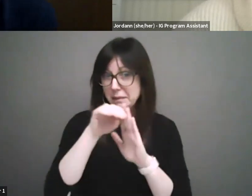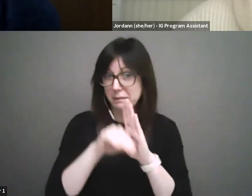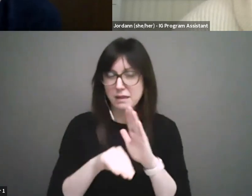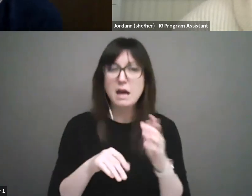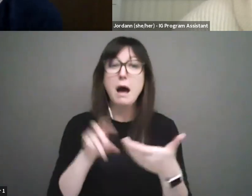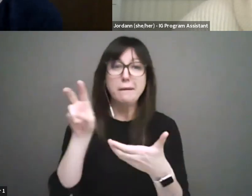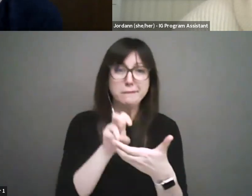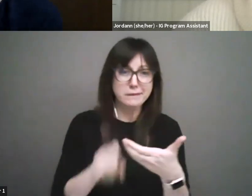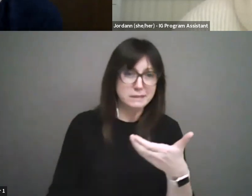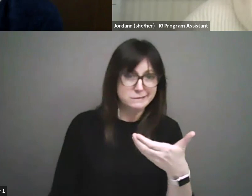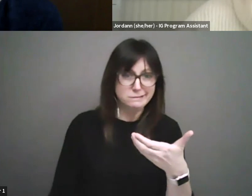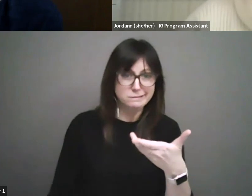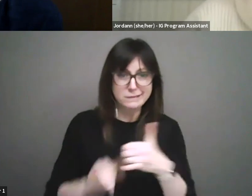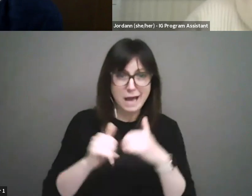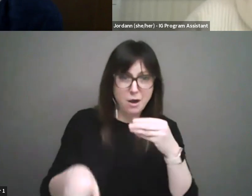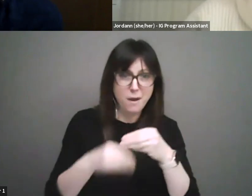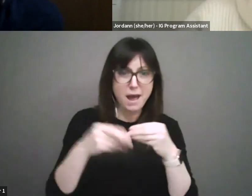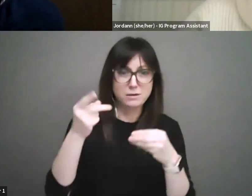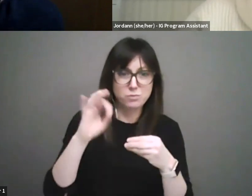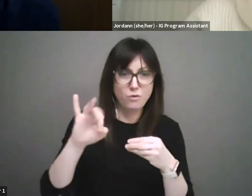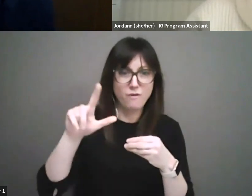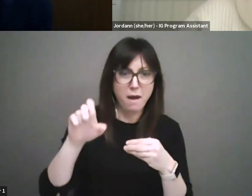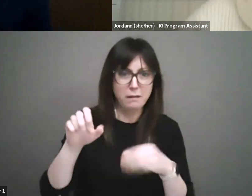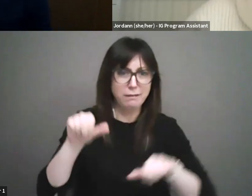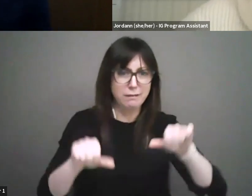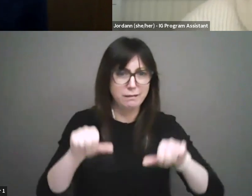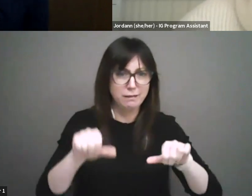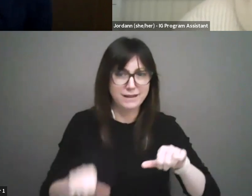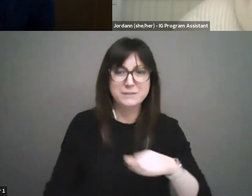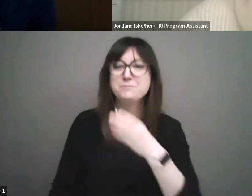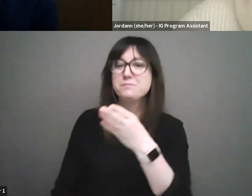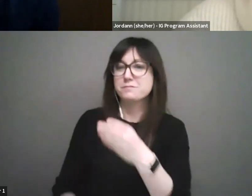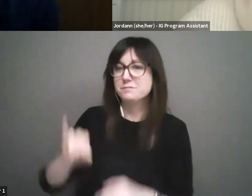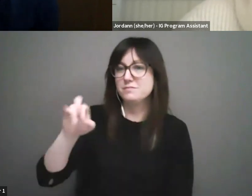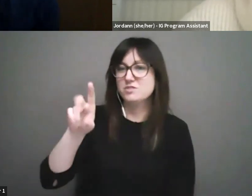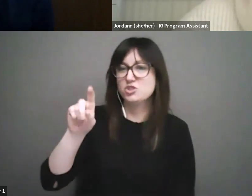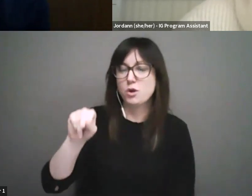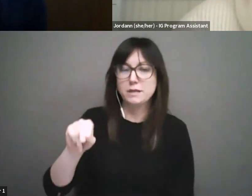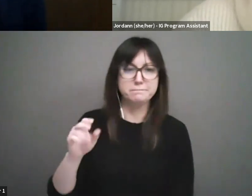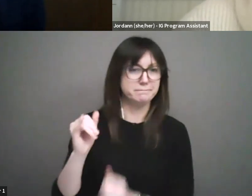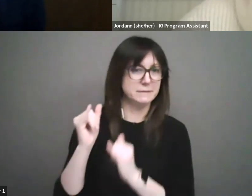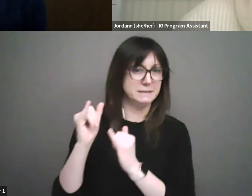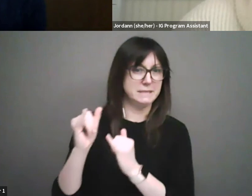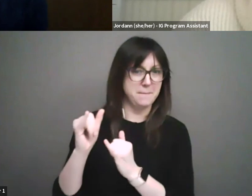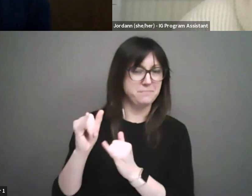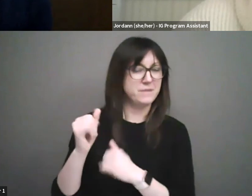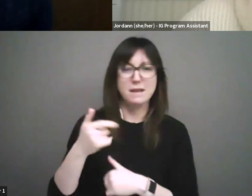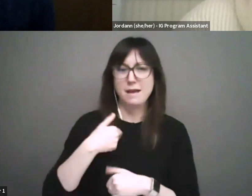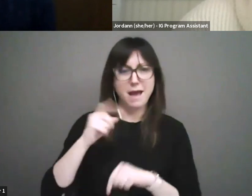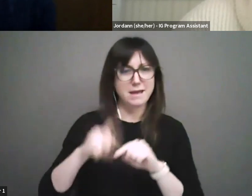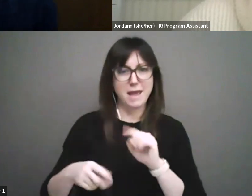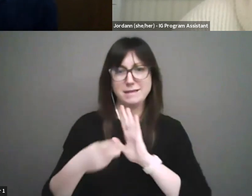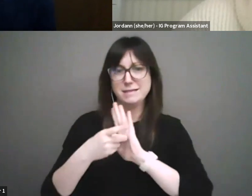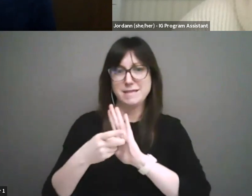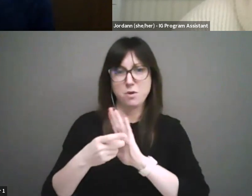out how to add my profile pic, for example. Yeah, that's something I struggle with also because I can't demonstrate it on